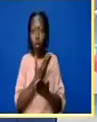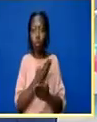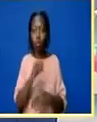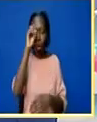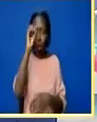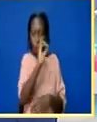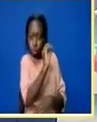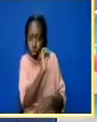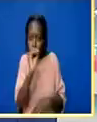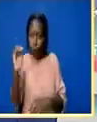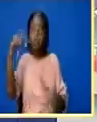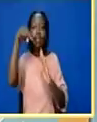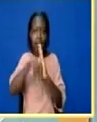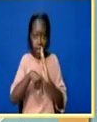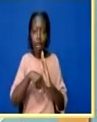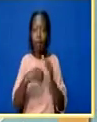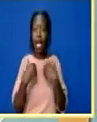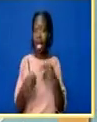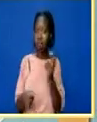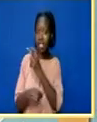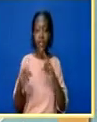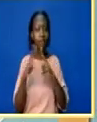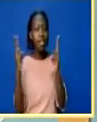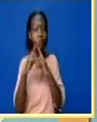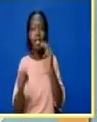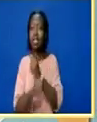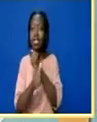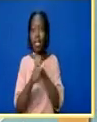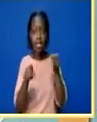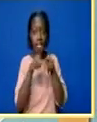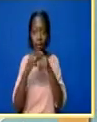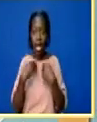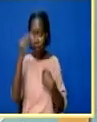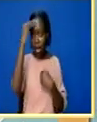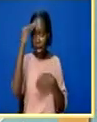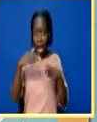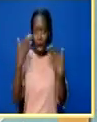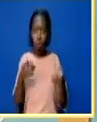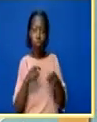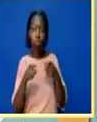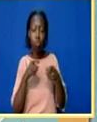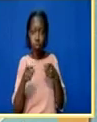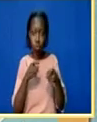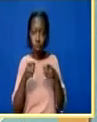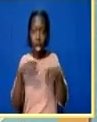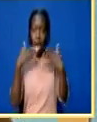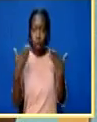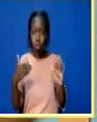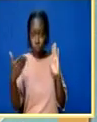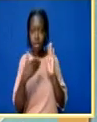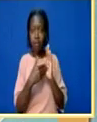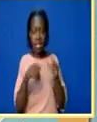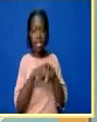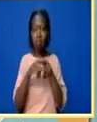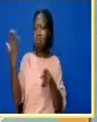erosion. And we've seen how dangerous it is. We've also learned how to control them and how to prevent them. Also, in our